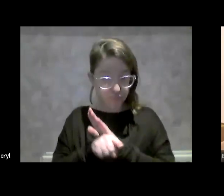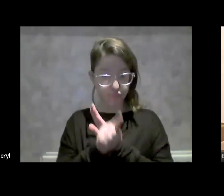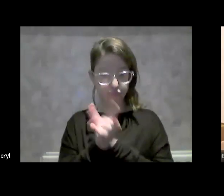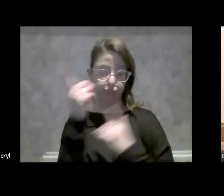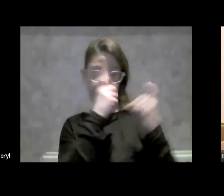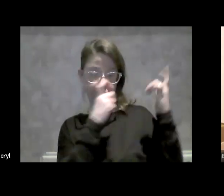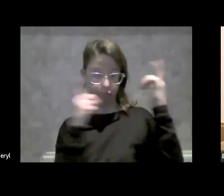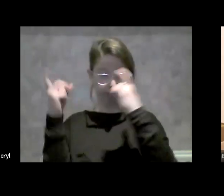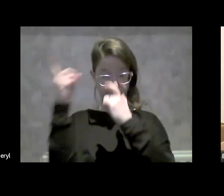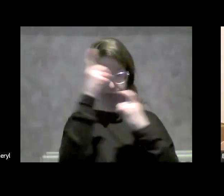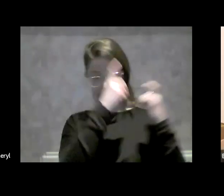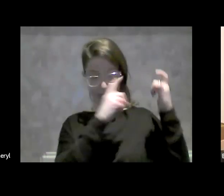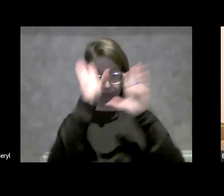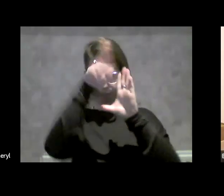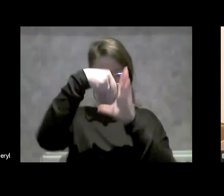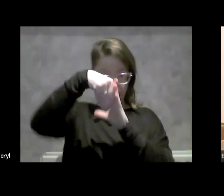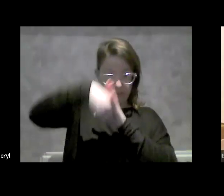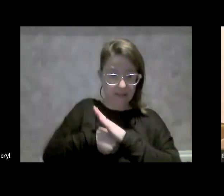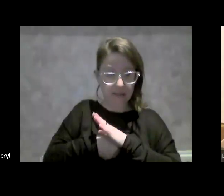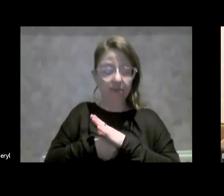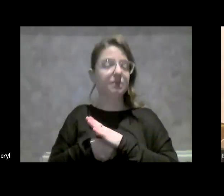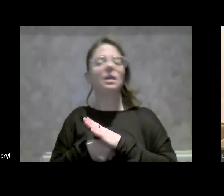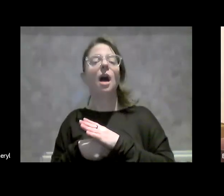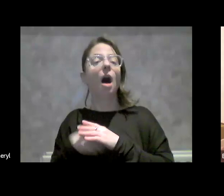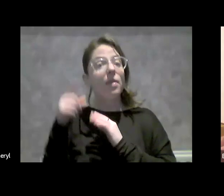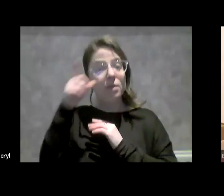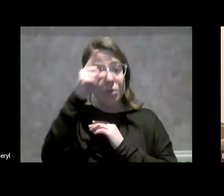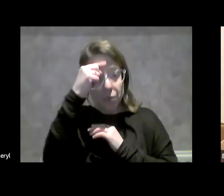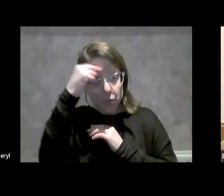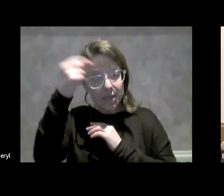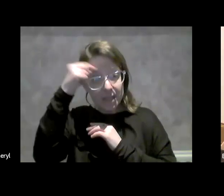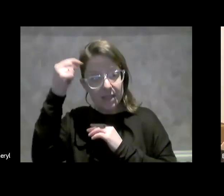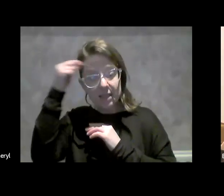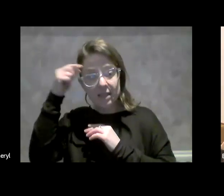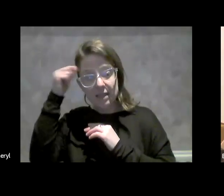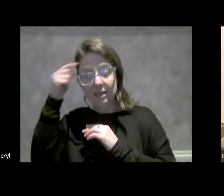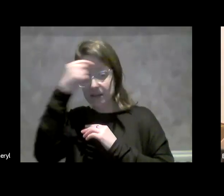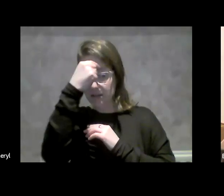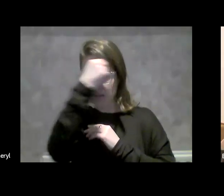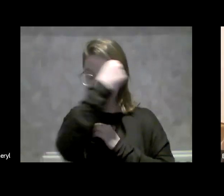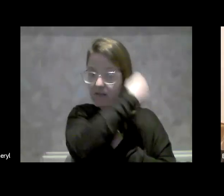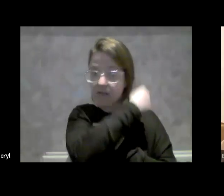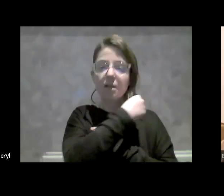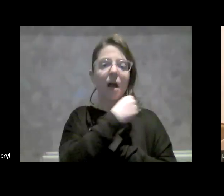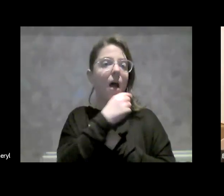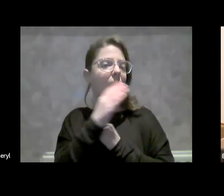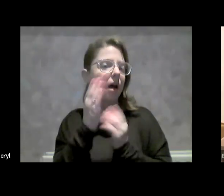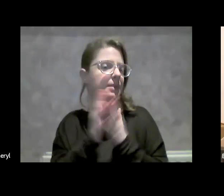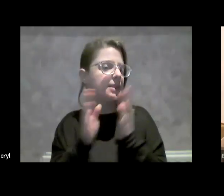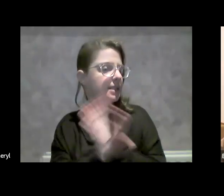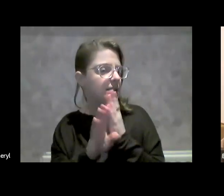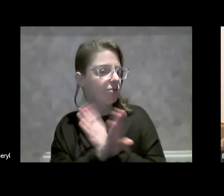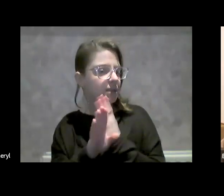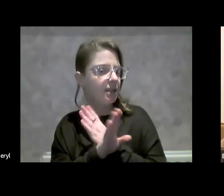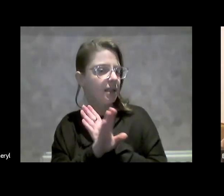perfumed canisters from Oman Bargains and armed with a set of tweezers and two spiky, jealous fingers. But secretly, I